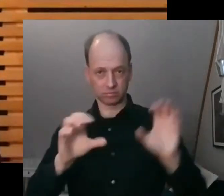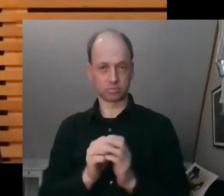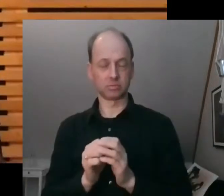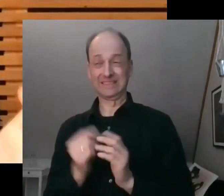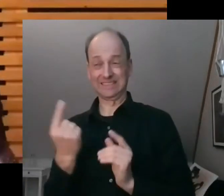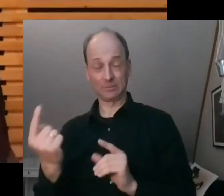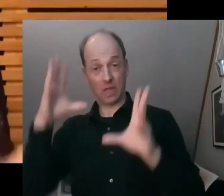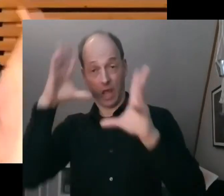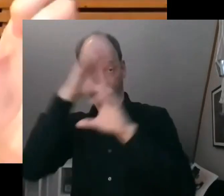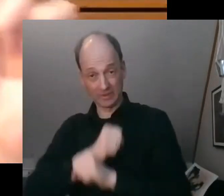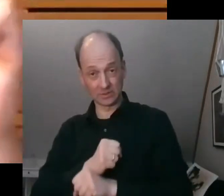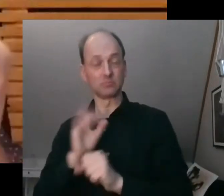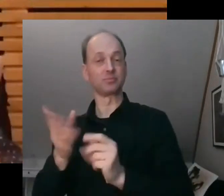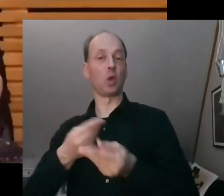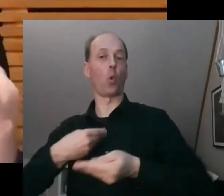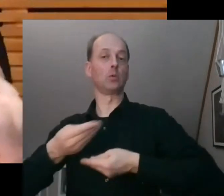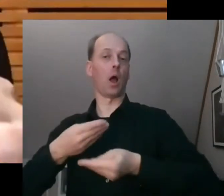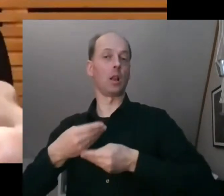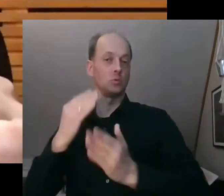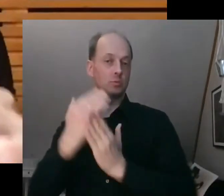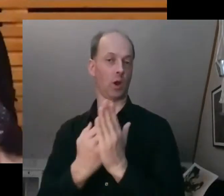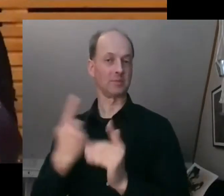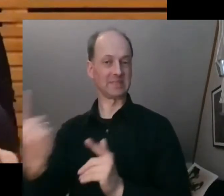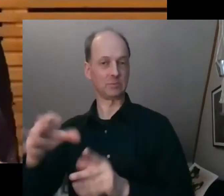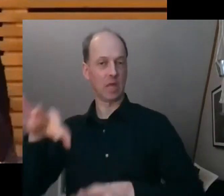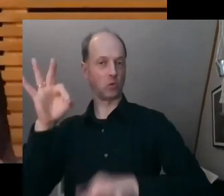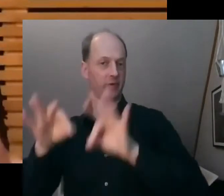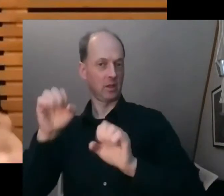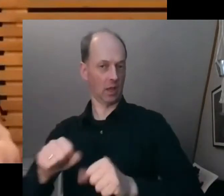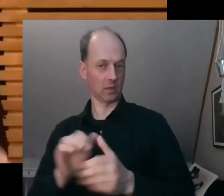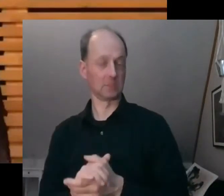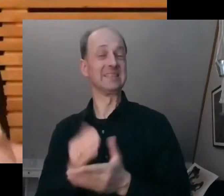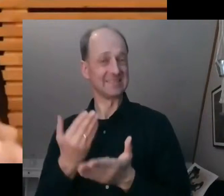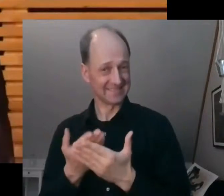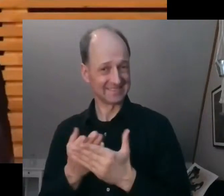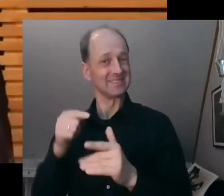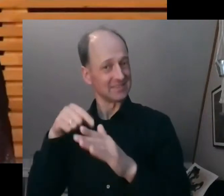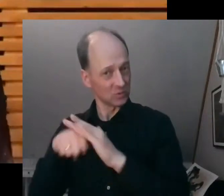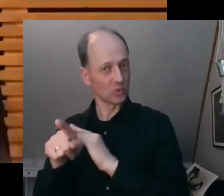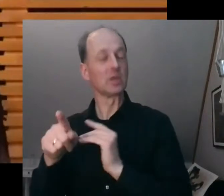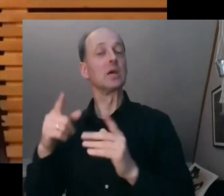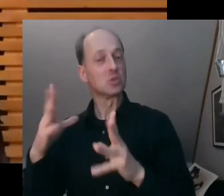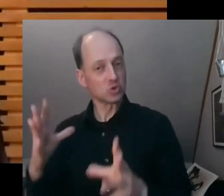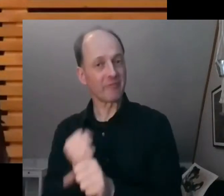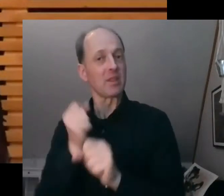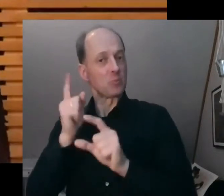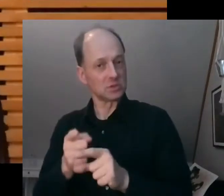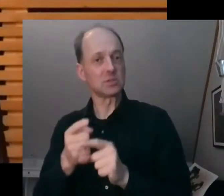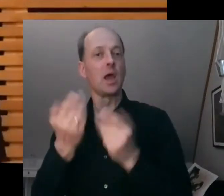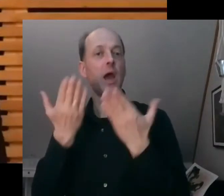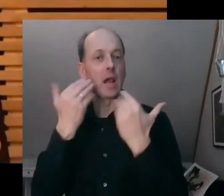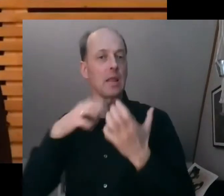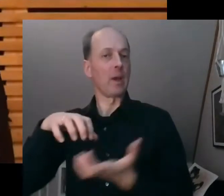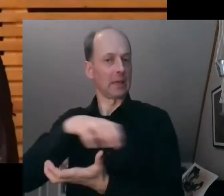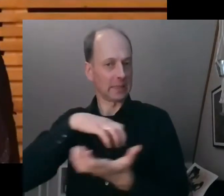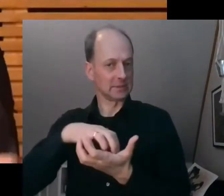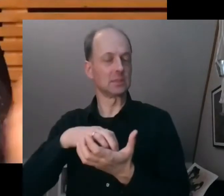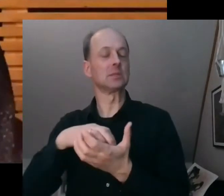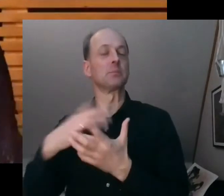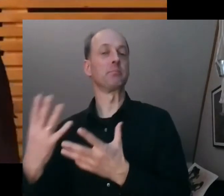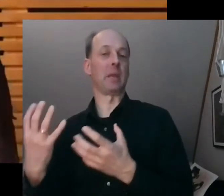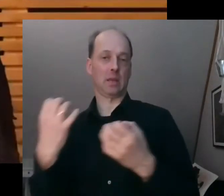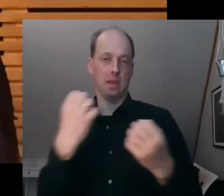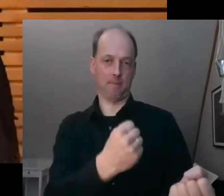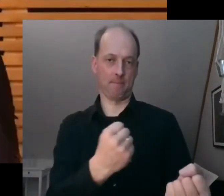bubbles, and they can also control their own entertainment program in the evening. So you need to be able to bring the